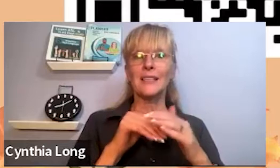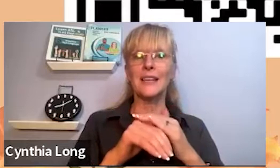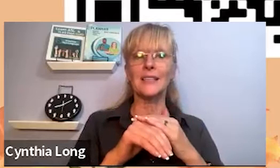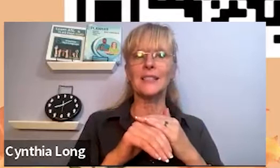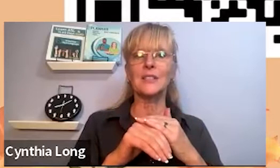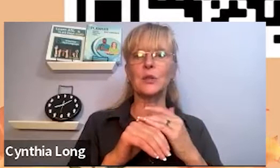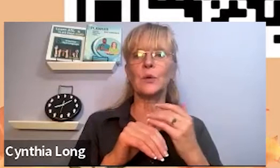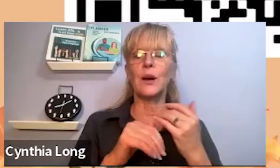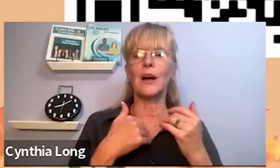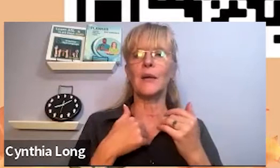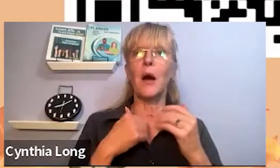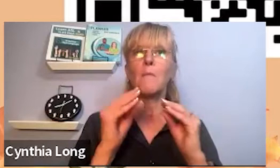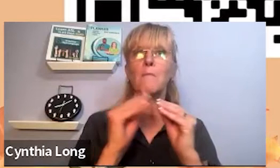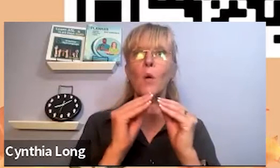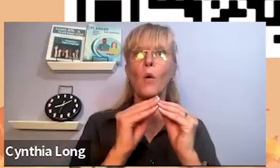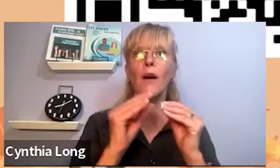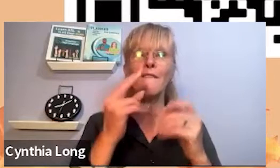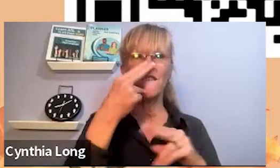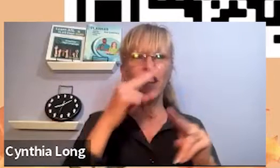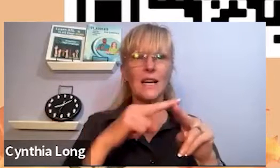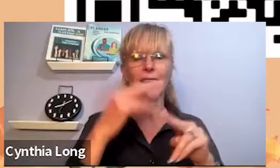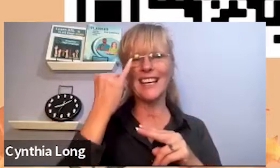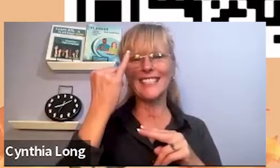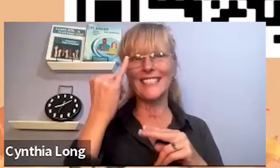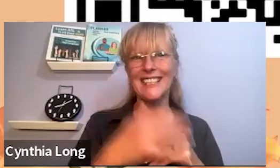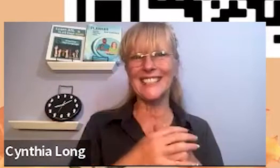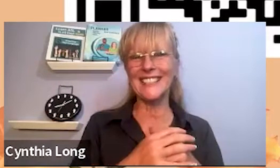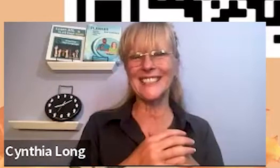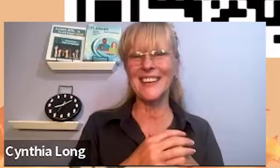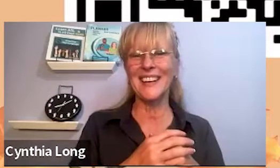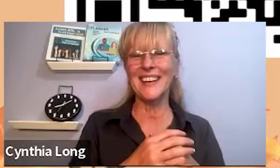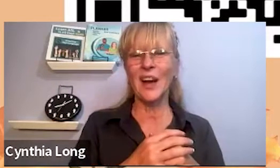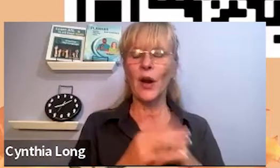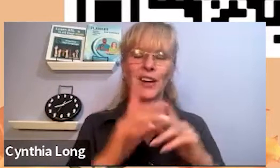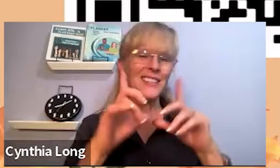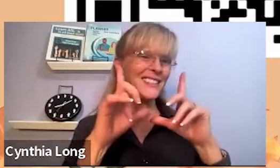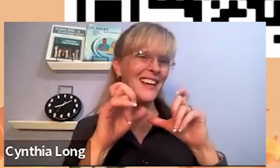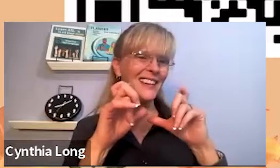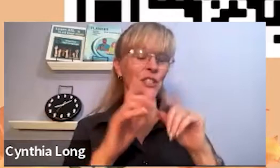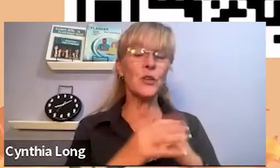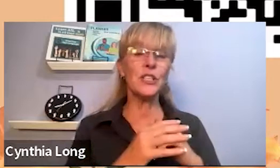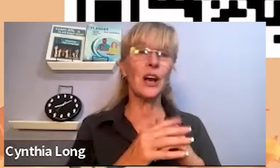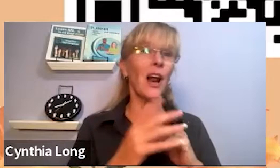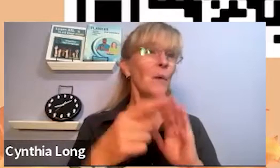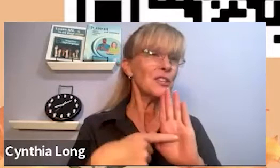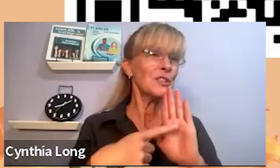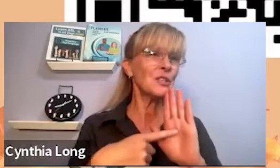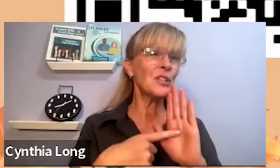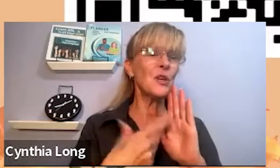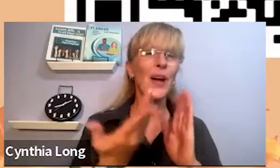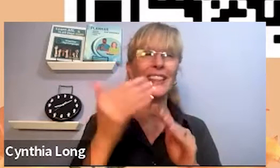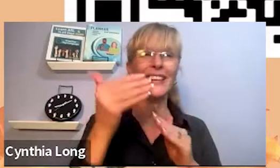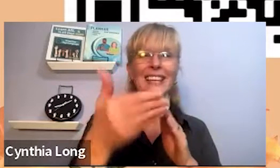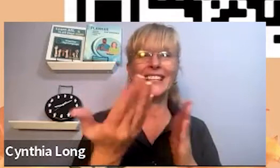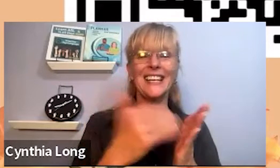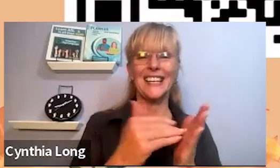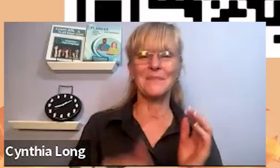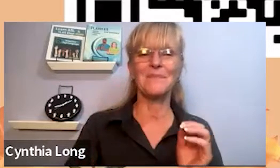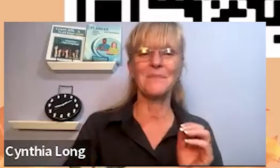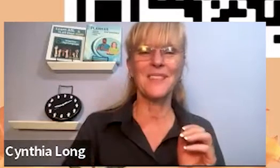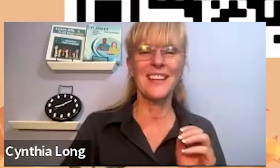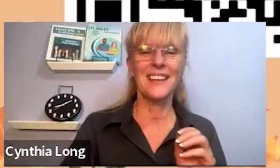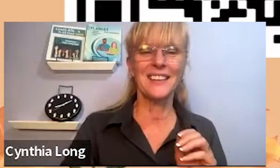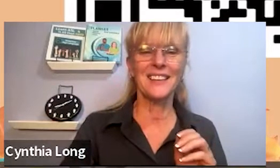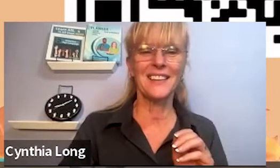you access to more fun ideas. Okay, so take that screenshot. I will show it to you at the end